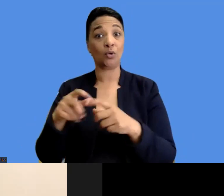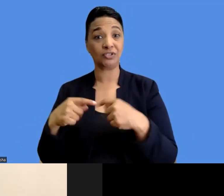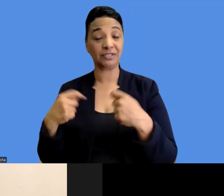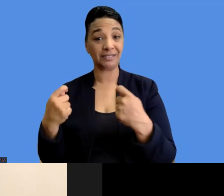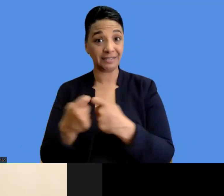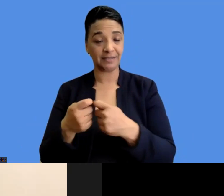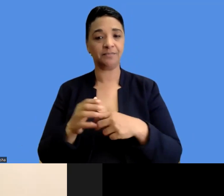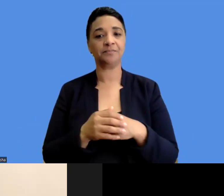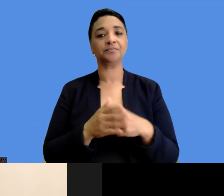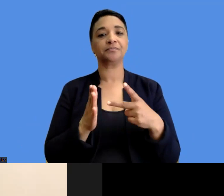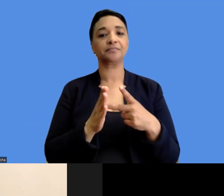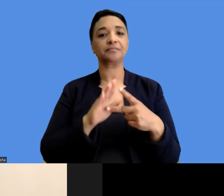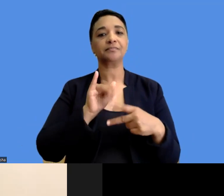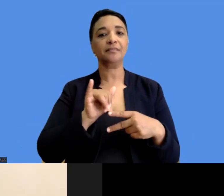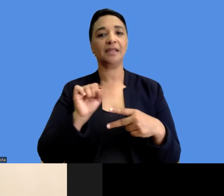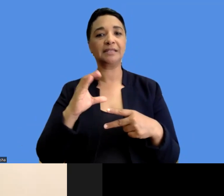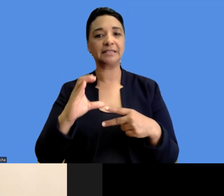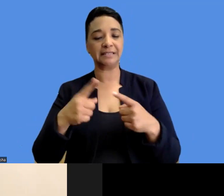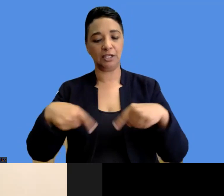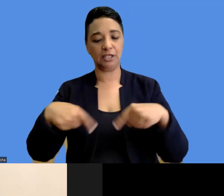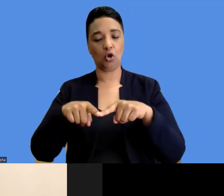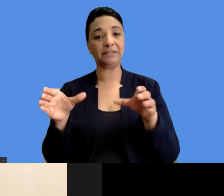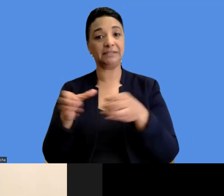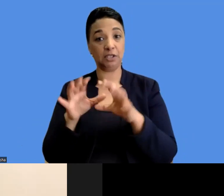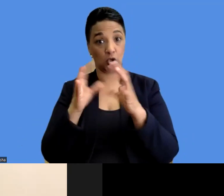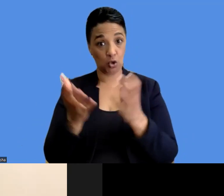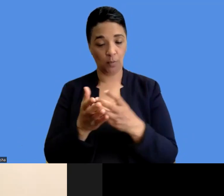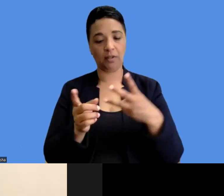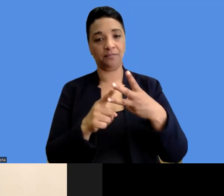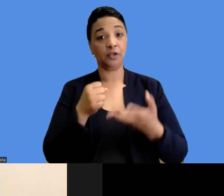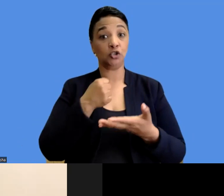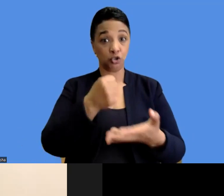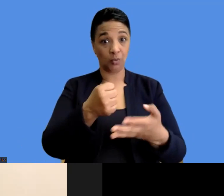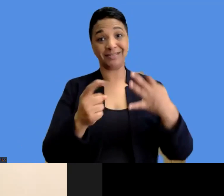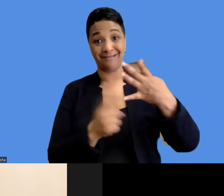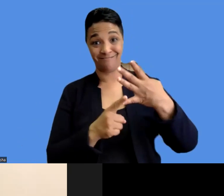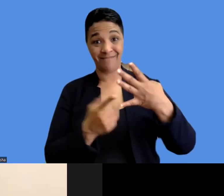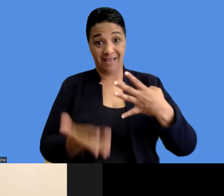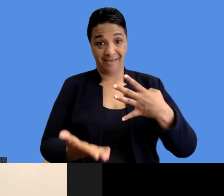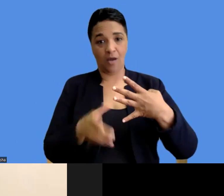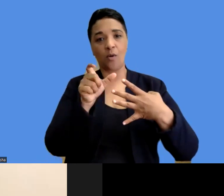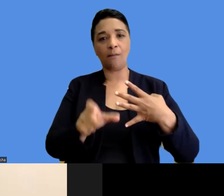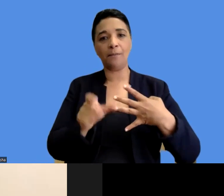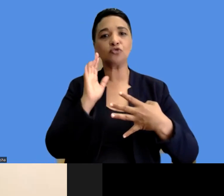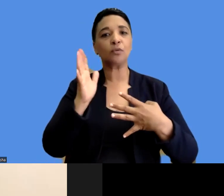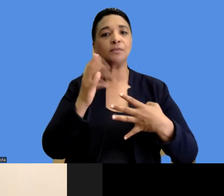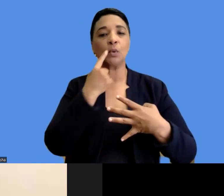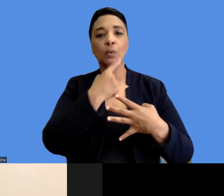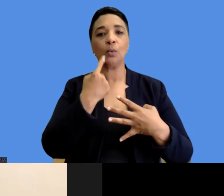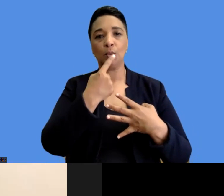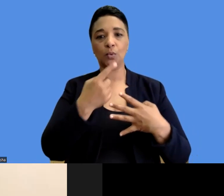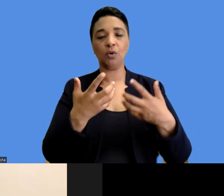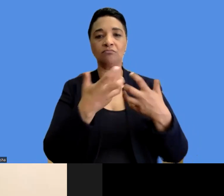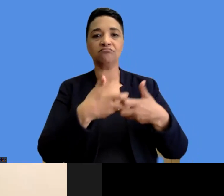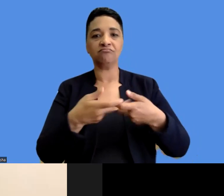interagency committee at global level, we have donors, and let us now see how disability is being coordinated within